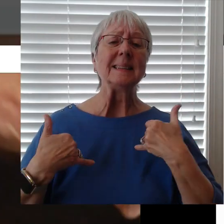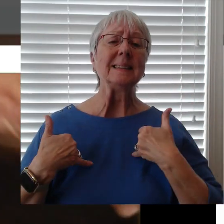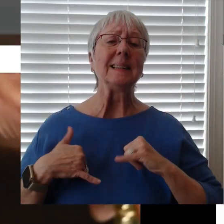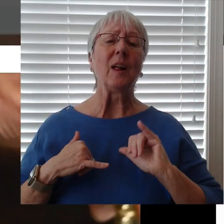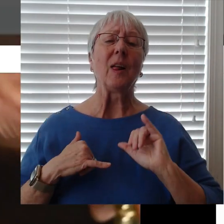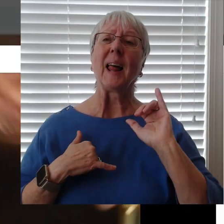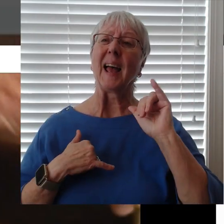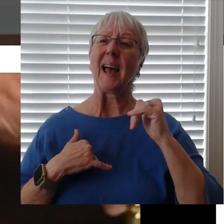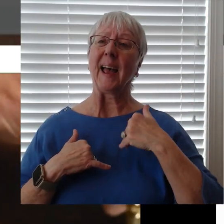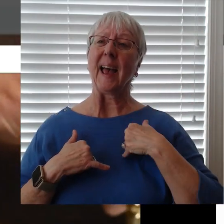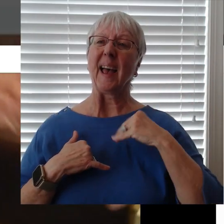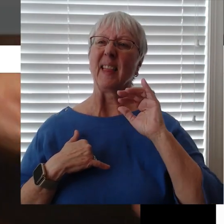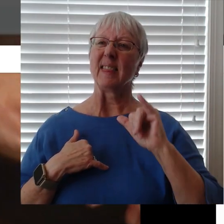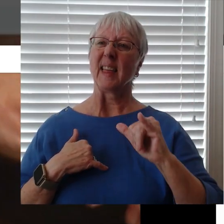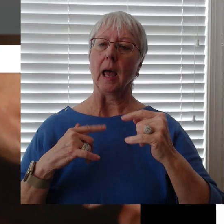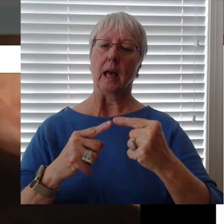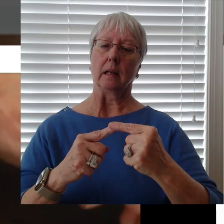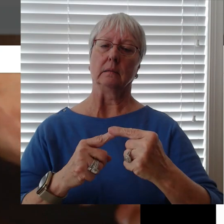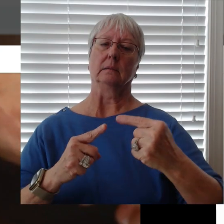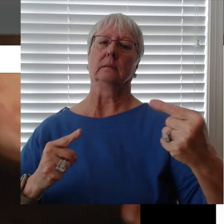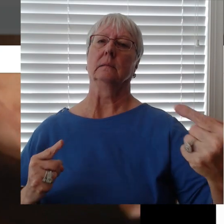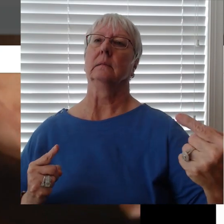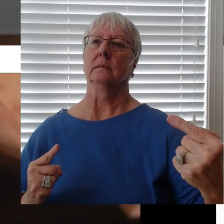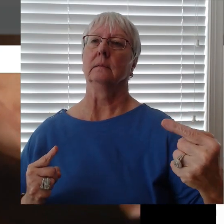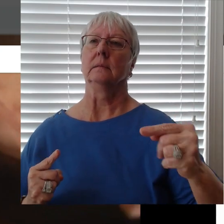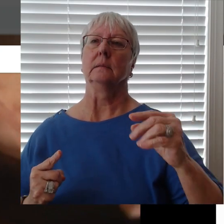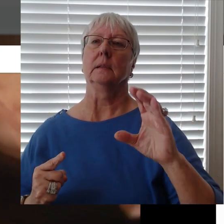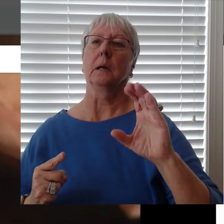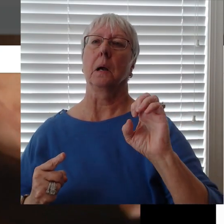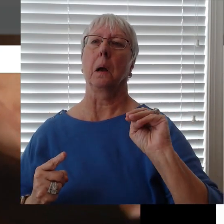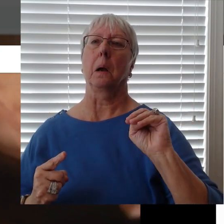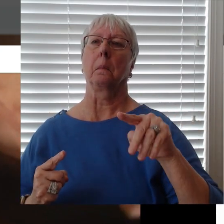would still be a complementary reaction to the colors in the brightest